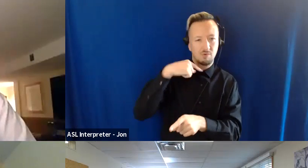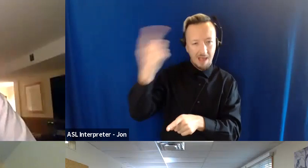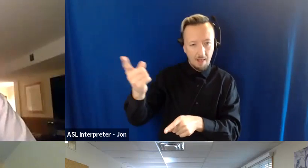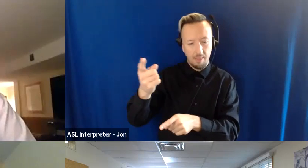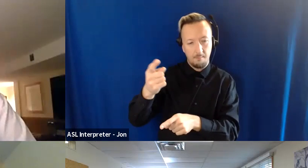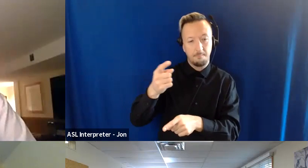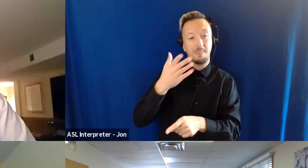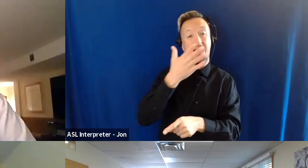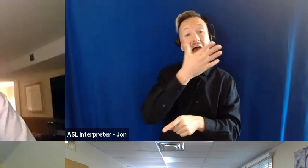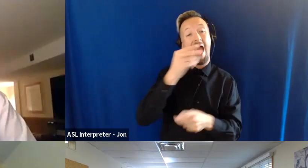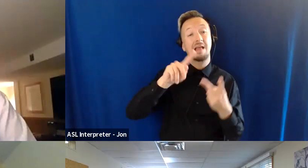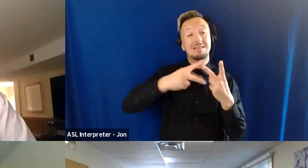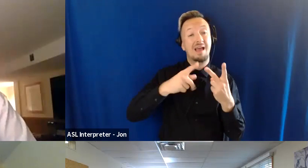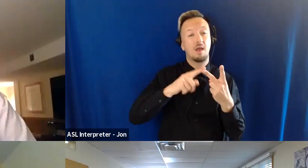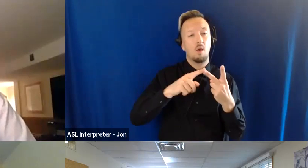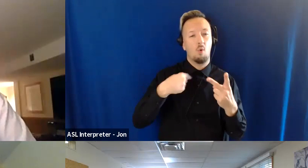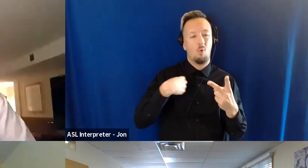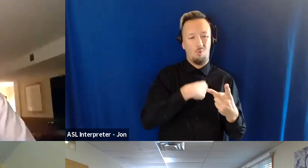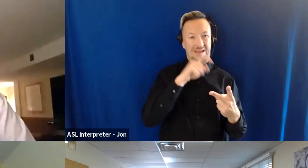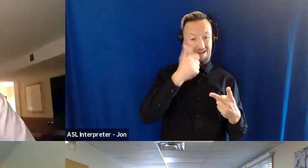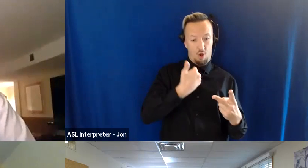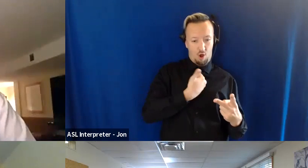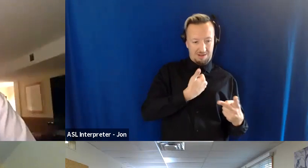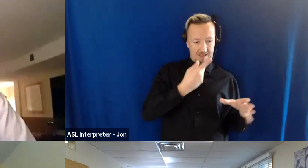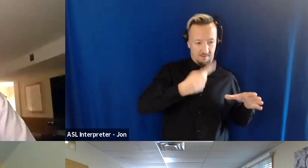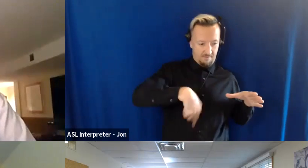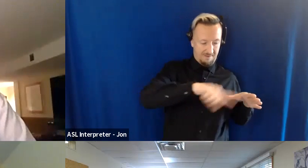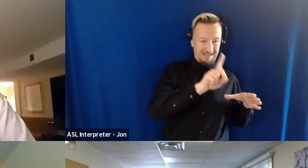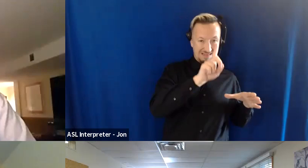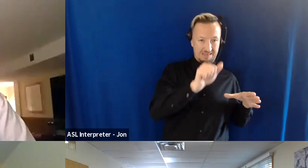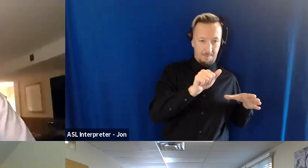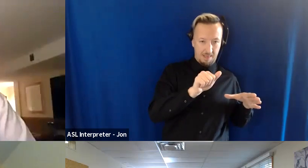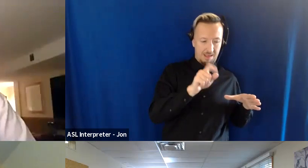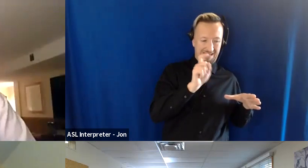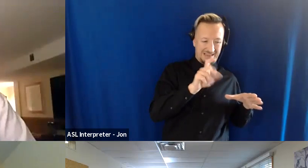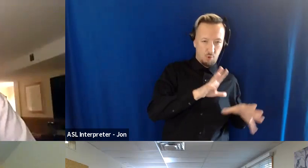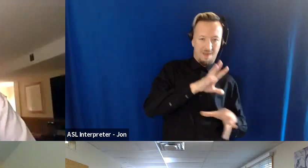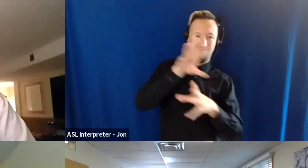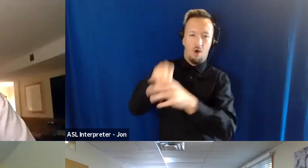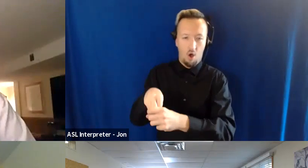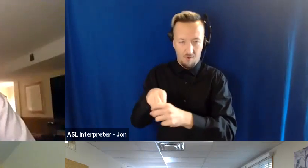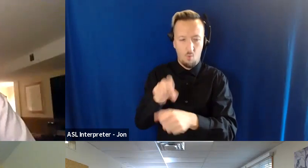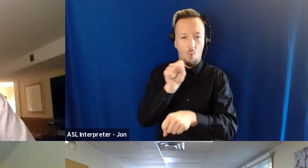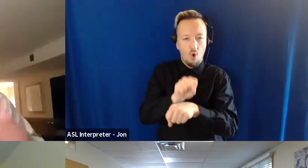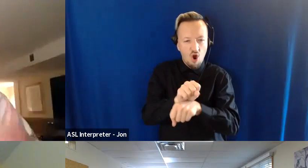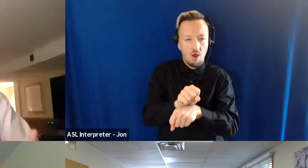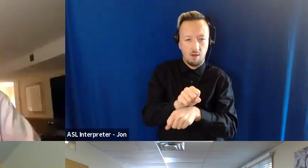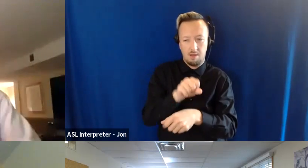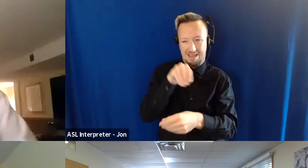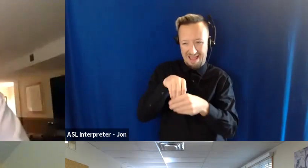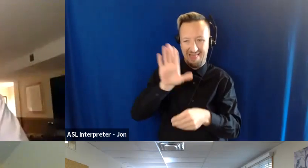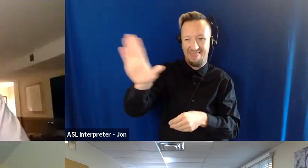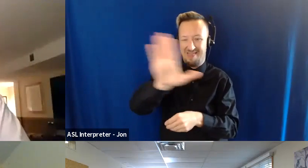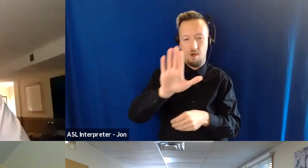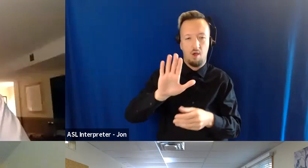infiltrate. We need to see more people with disabilities working in media outlets so that we can bring